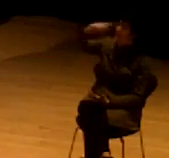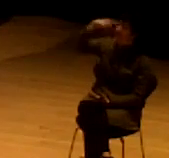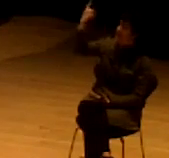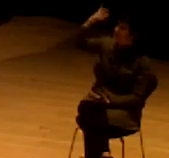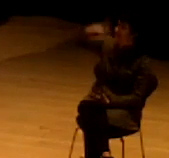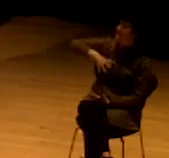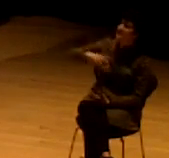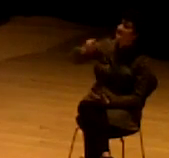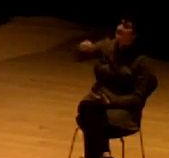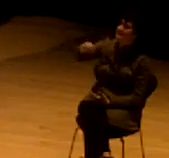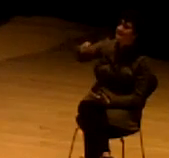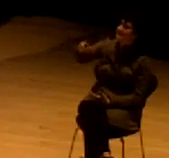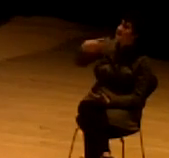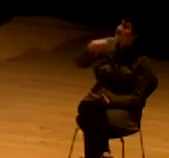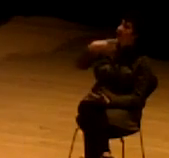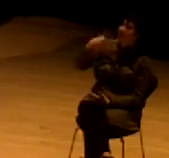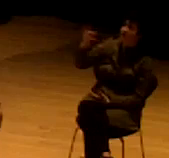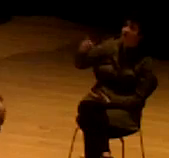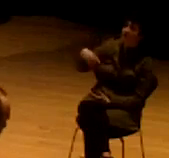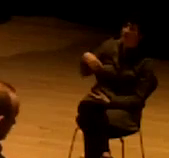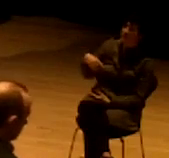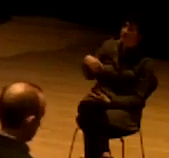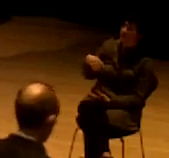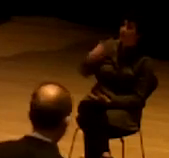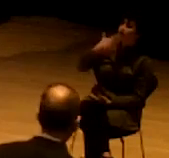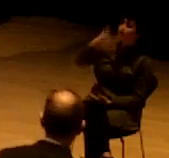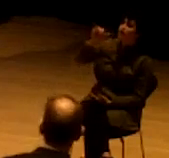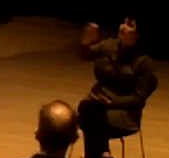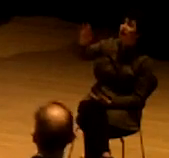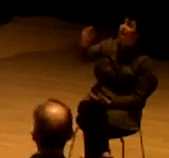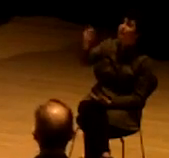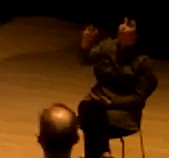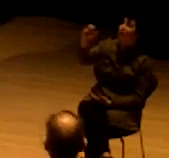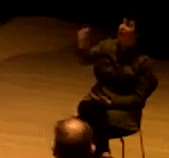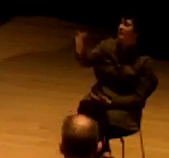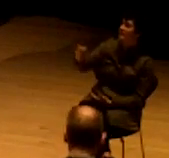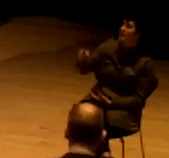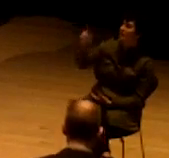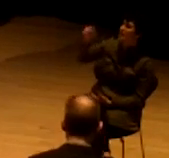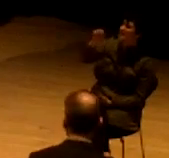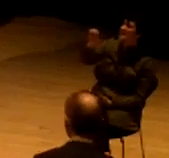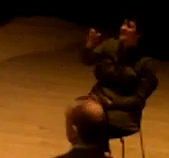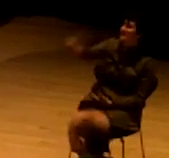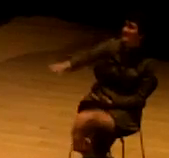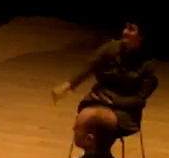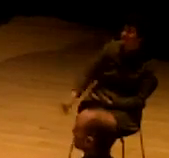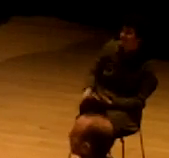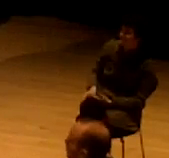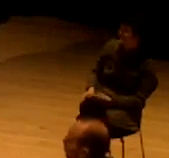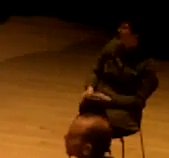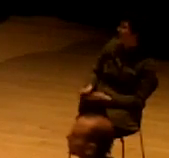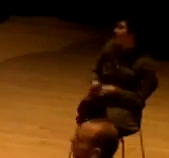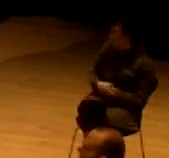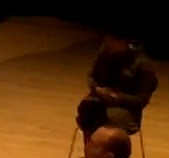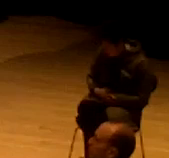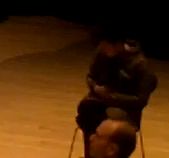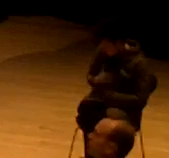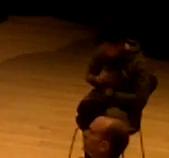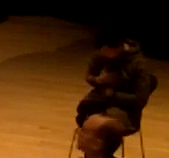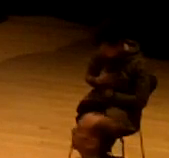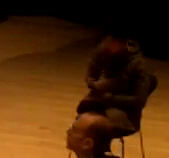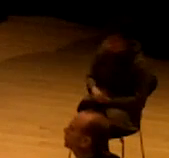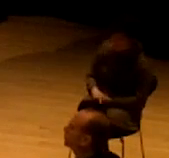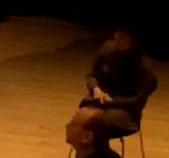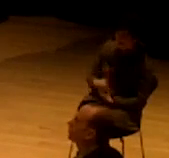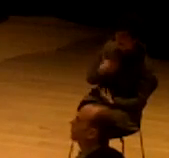but I'm also really interested in this. You don't have to respond to that. You don't respond to that. So humble, so humble.